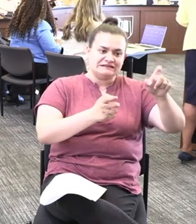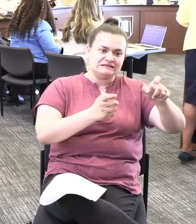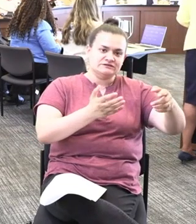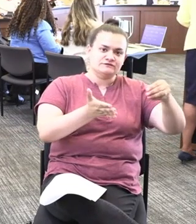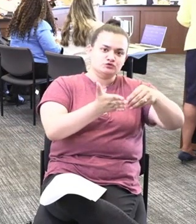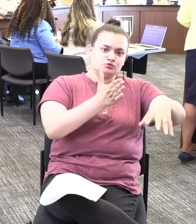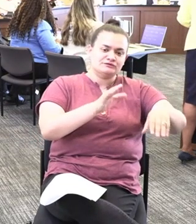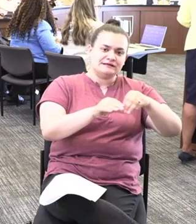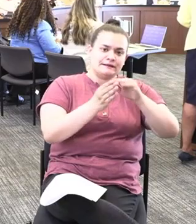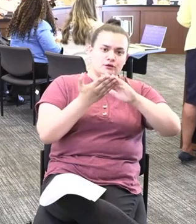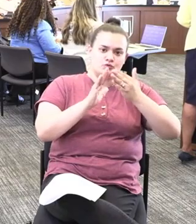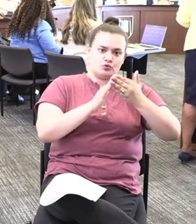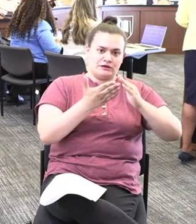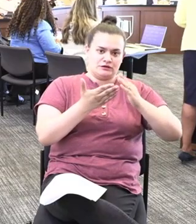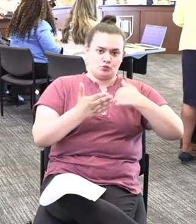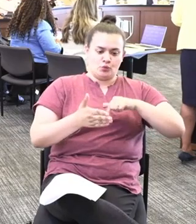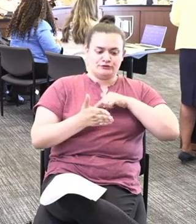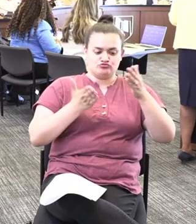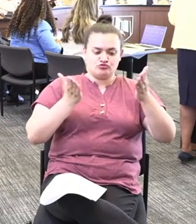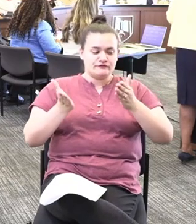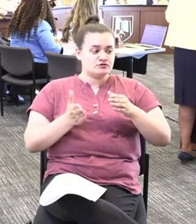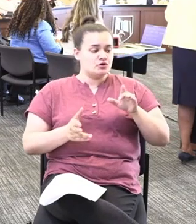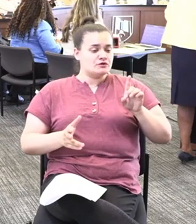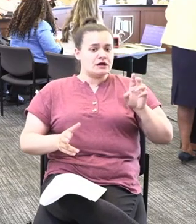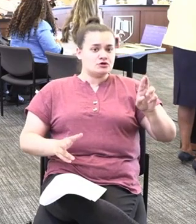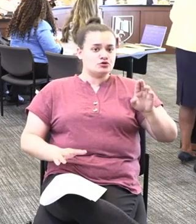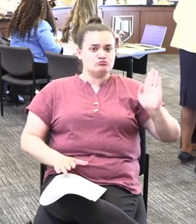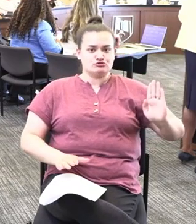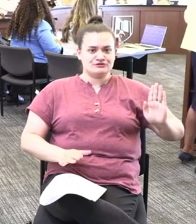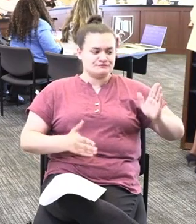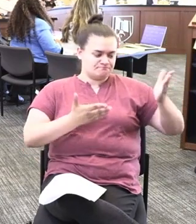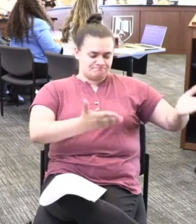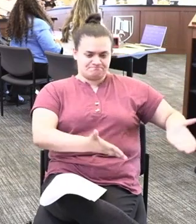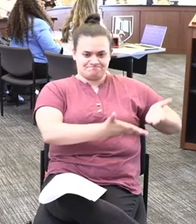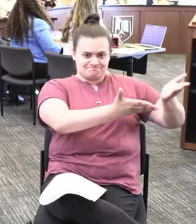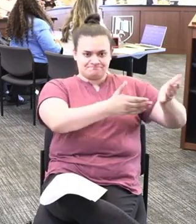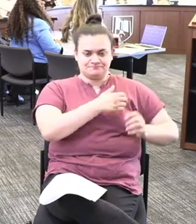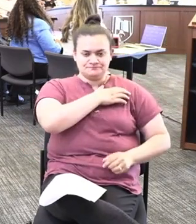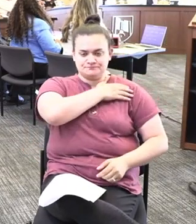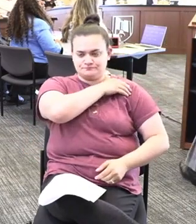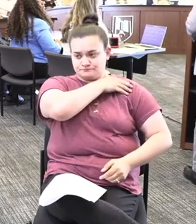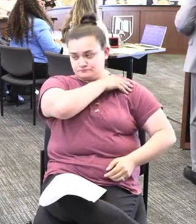the communities that we serve. So Dr. Brooks, the floor is yours.